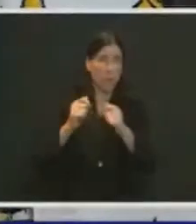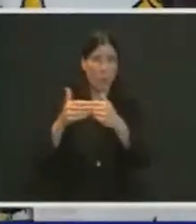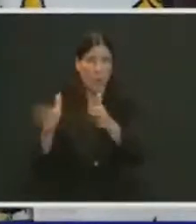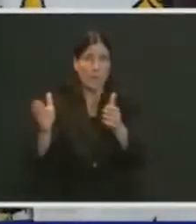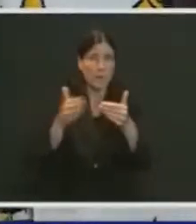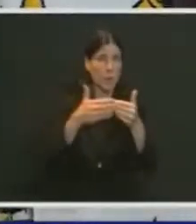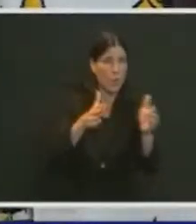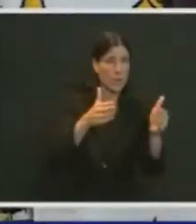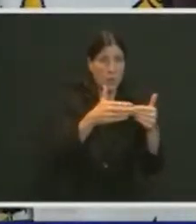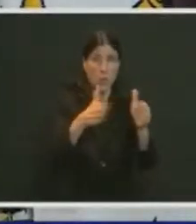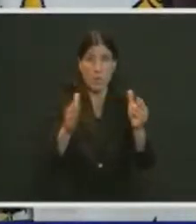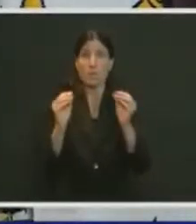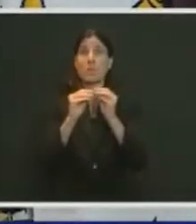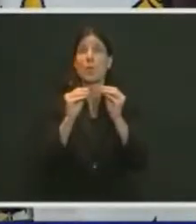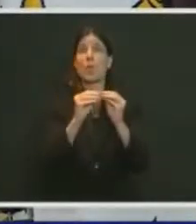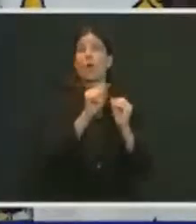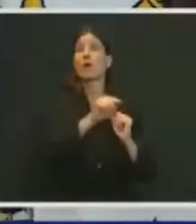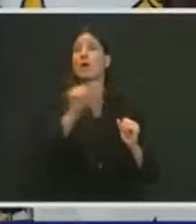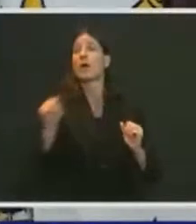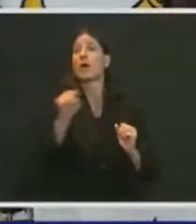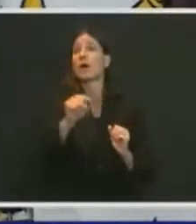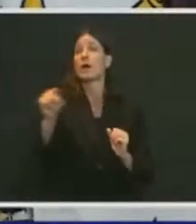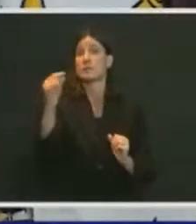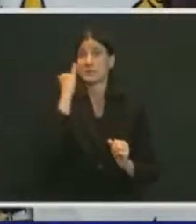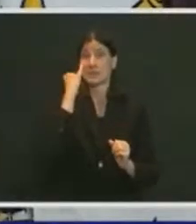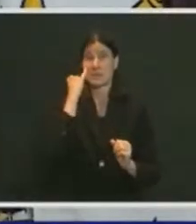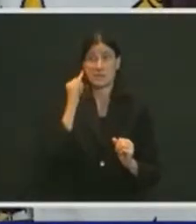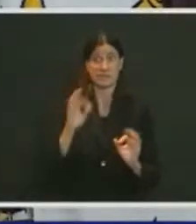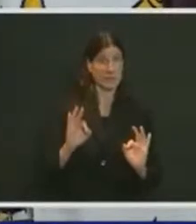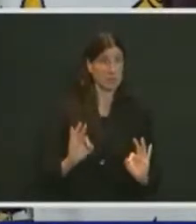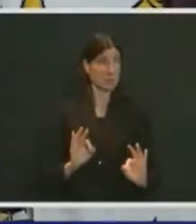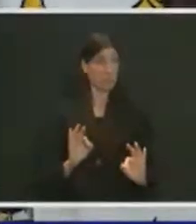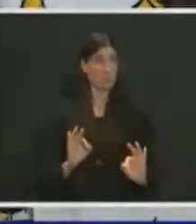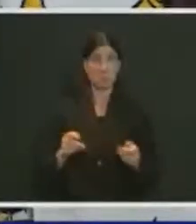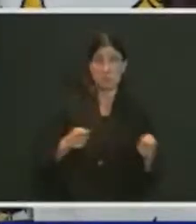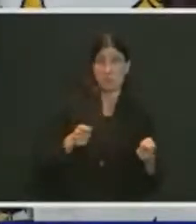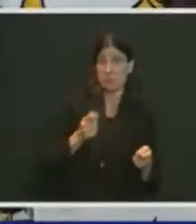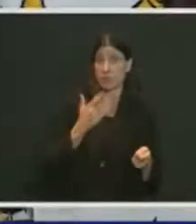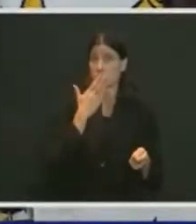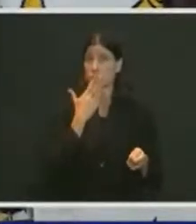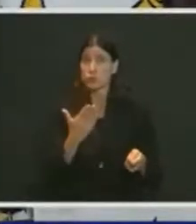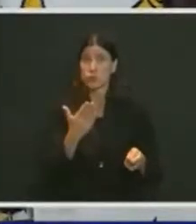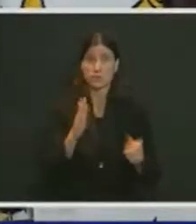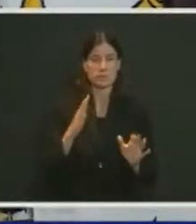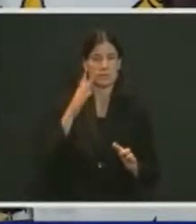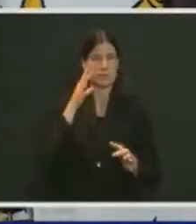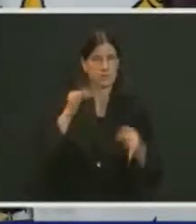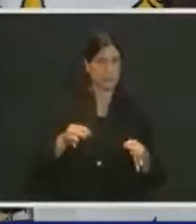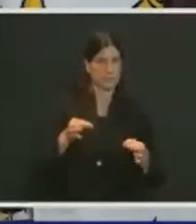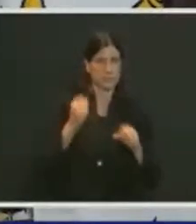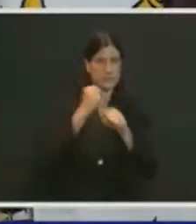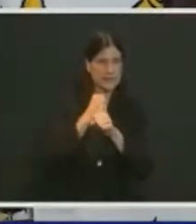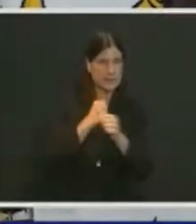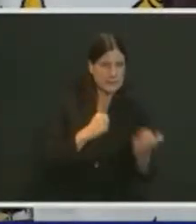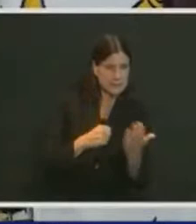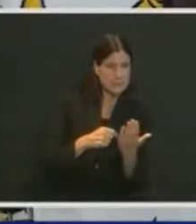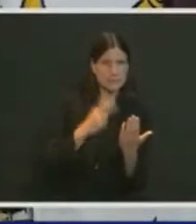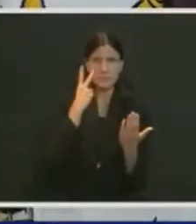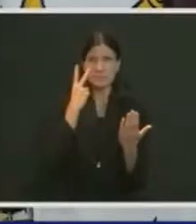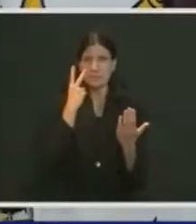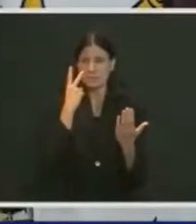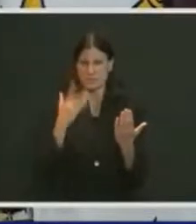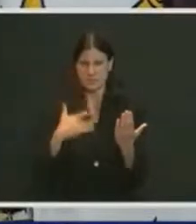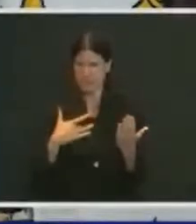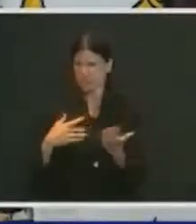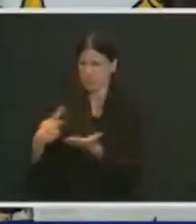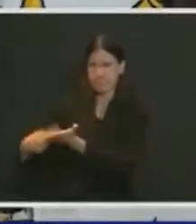increased gatherings, retail, etc. You want to do that for about a couple of weeks, and then you